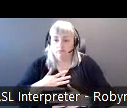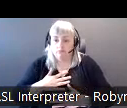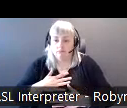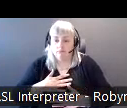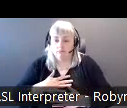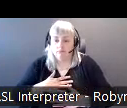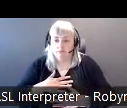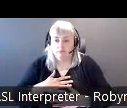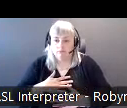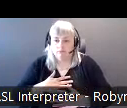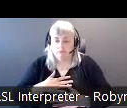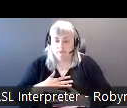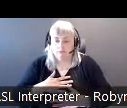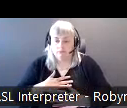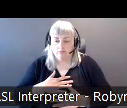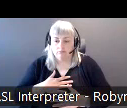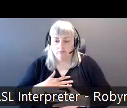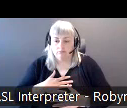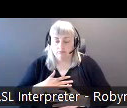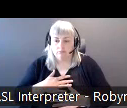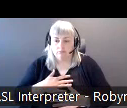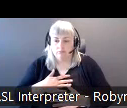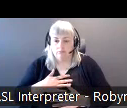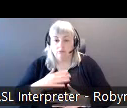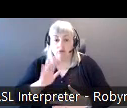or to notice the sound of your breath.